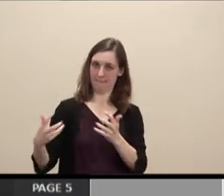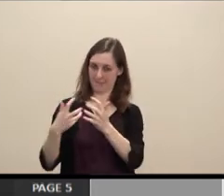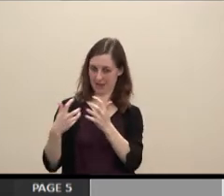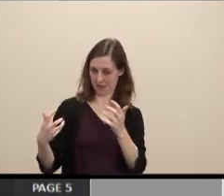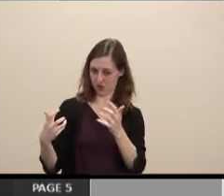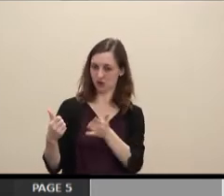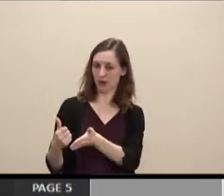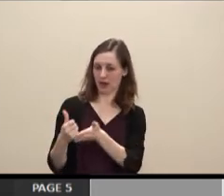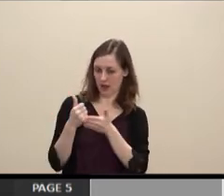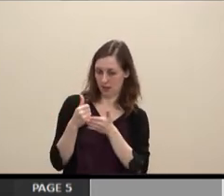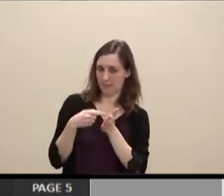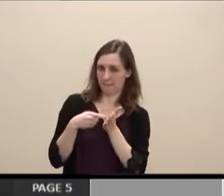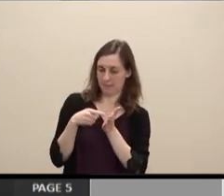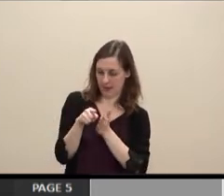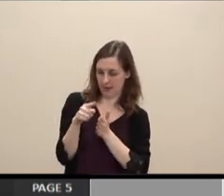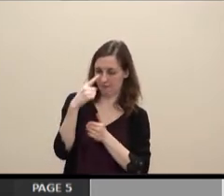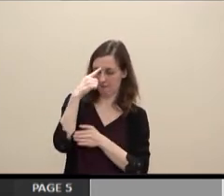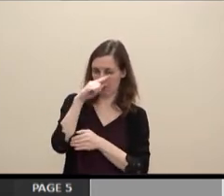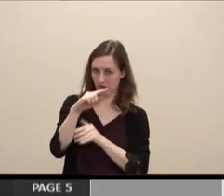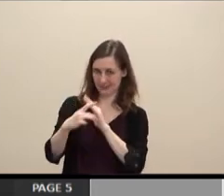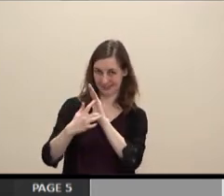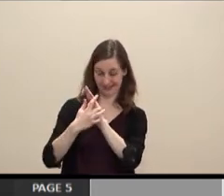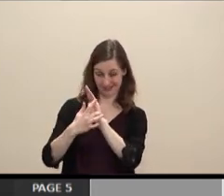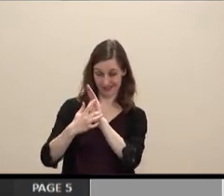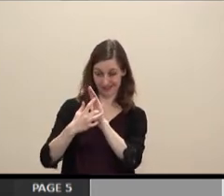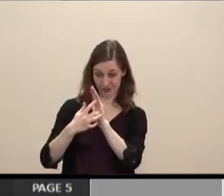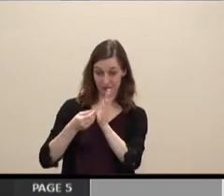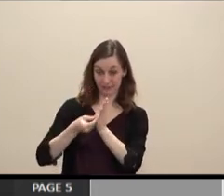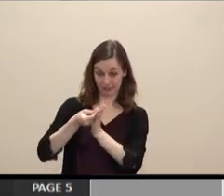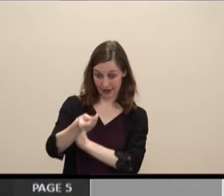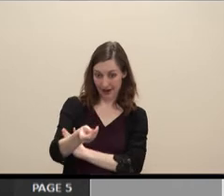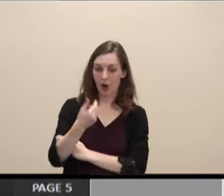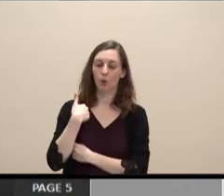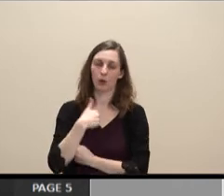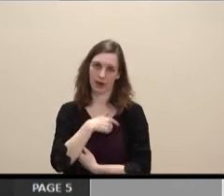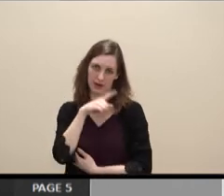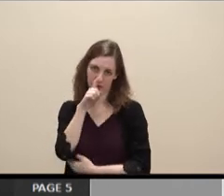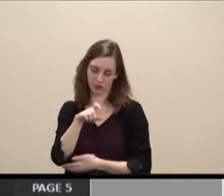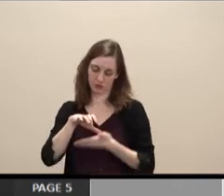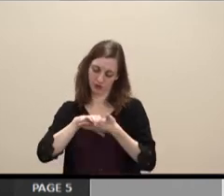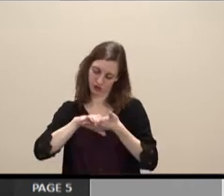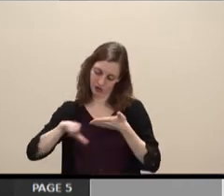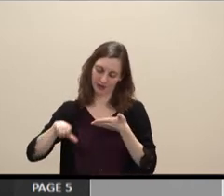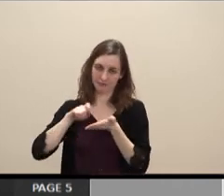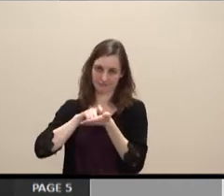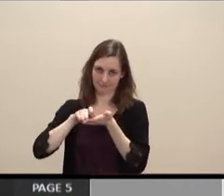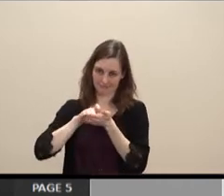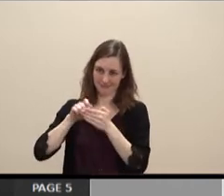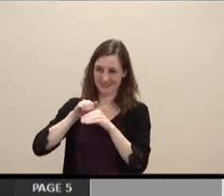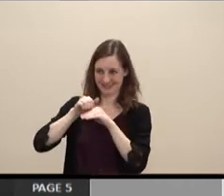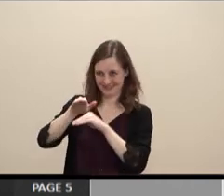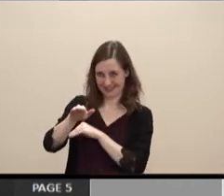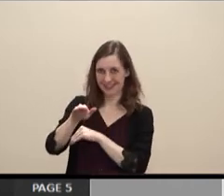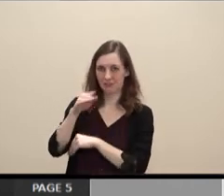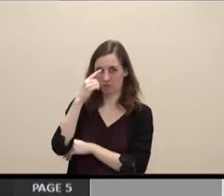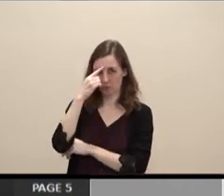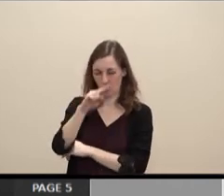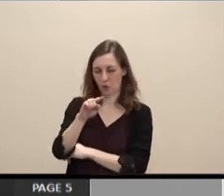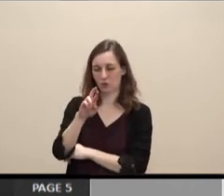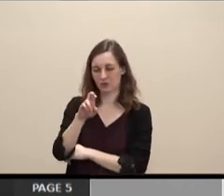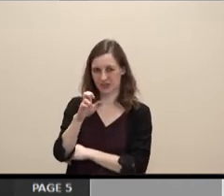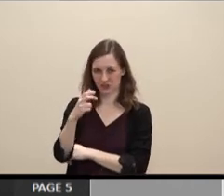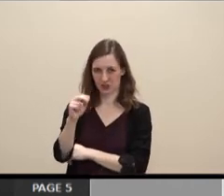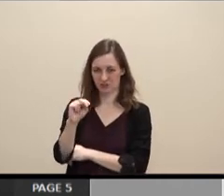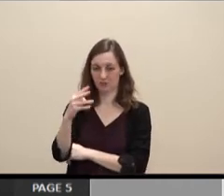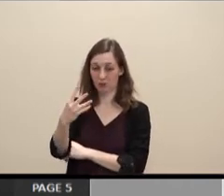So we had to send a check to Region 4 for them to buy the technology, but we didn't actually have the computers at that